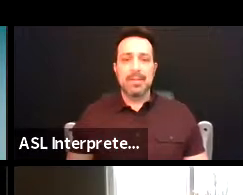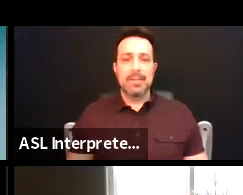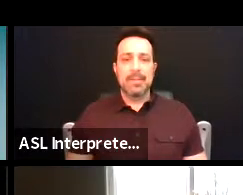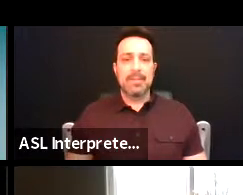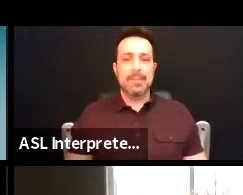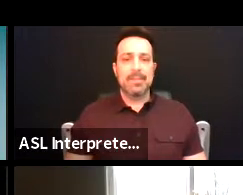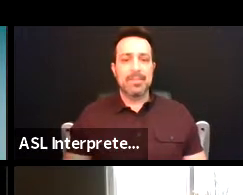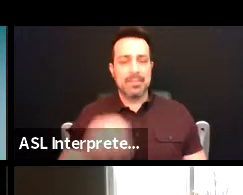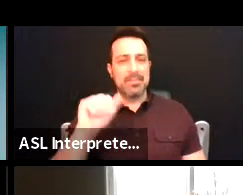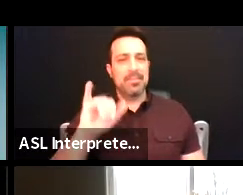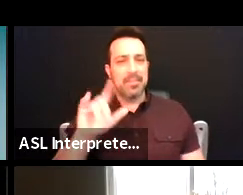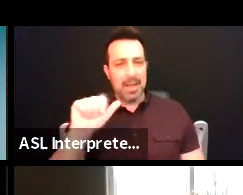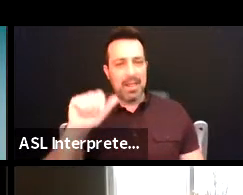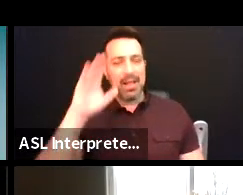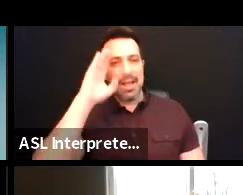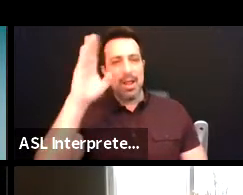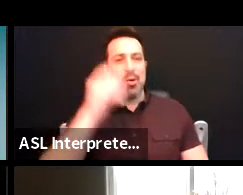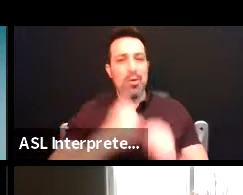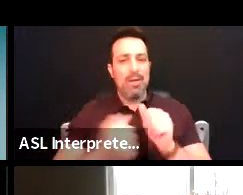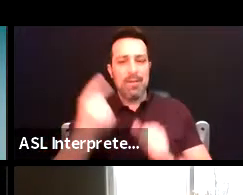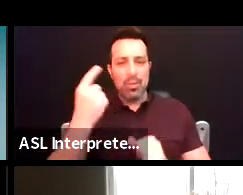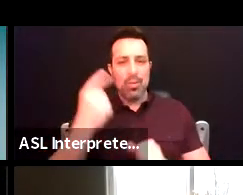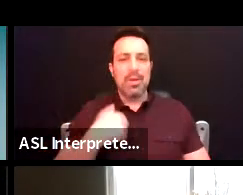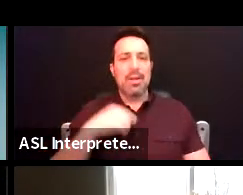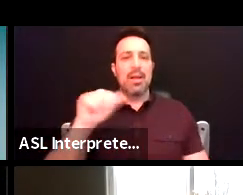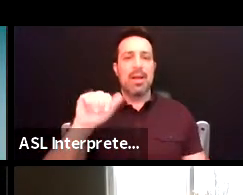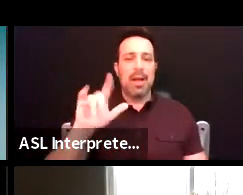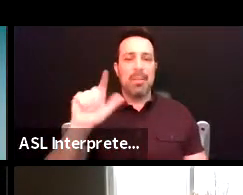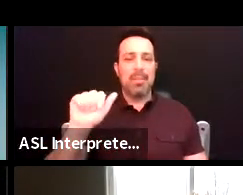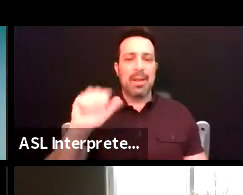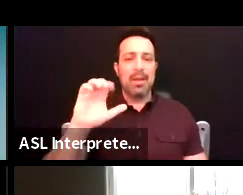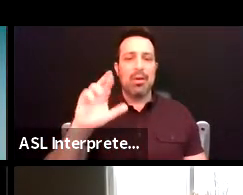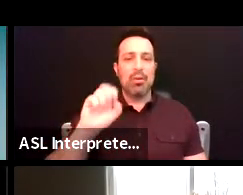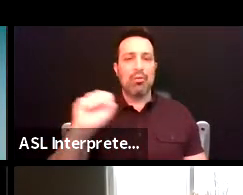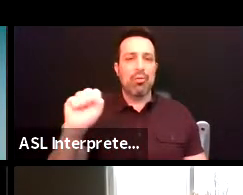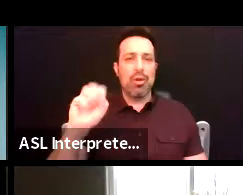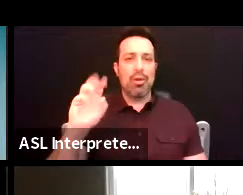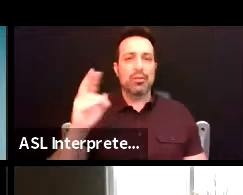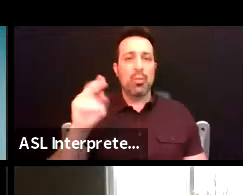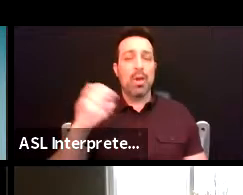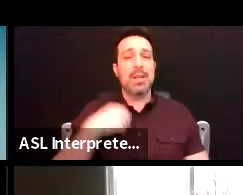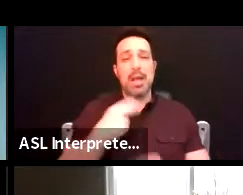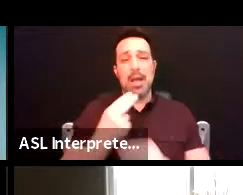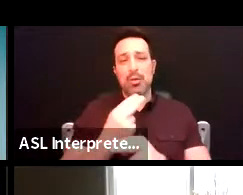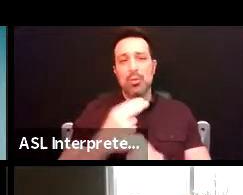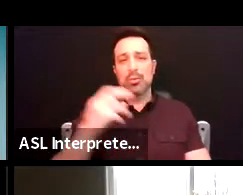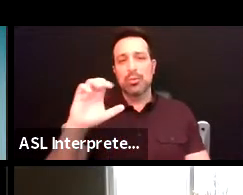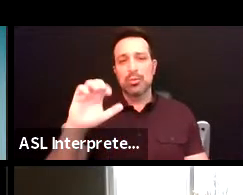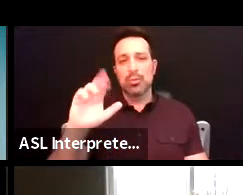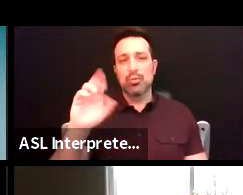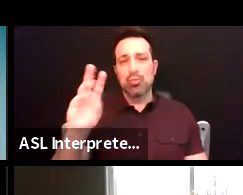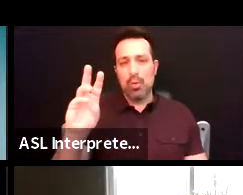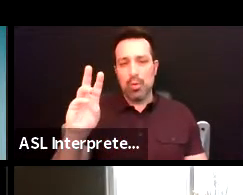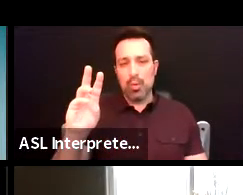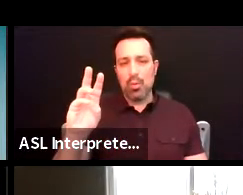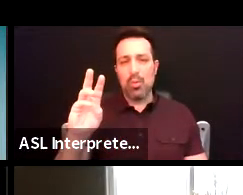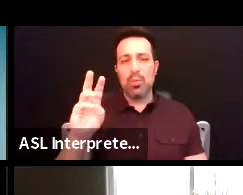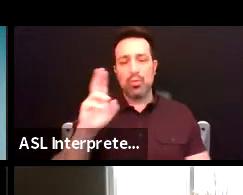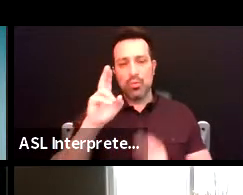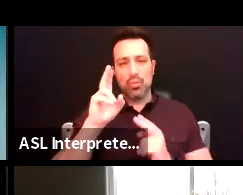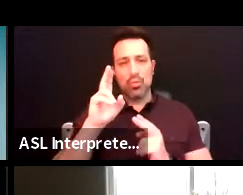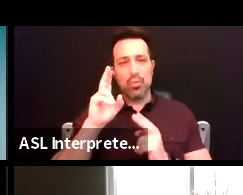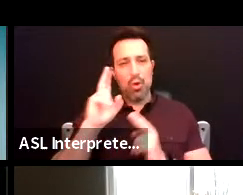Unmute. Hi, everybody. Ayla Crosswhite. I go by Crow actually to honor